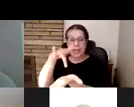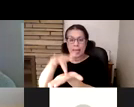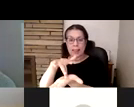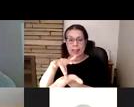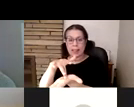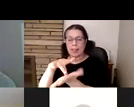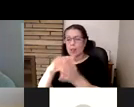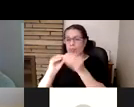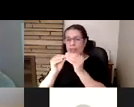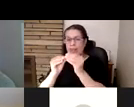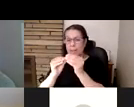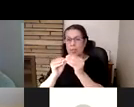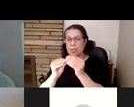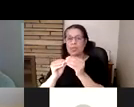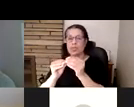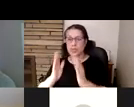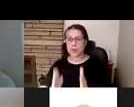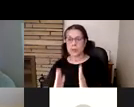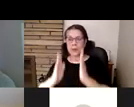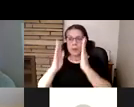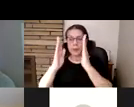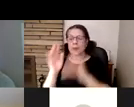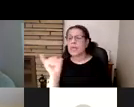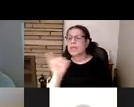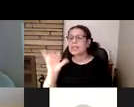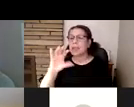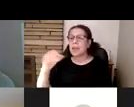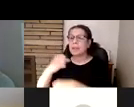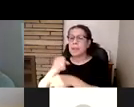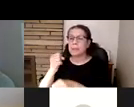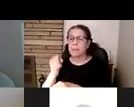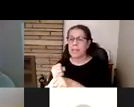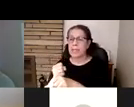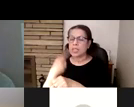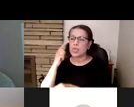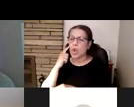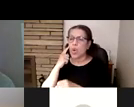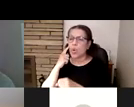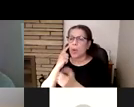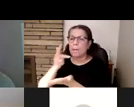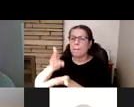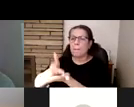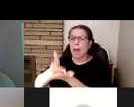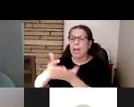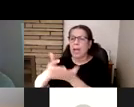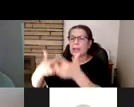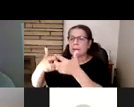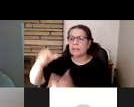on it. And it's actually made by the same company that makes the parking meter devices